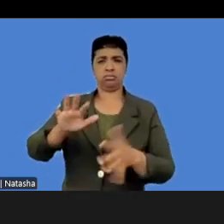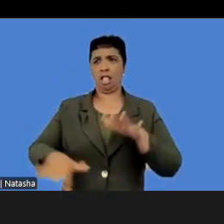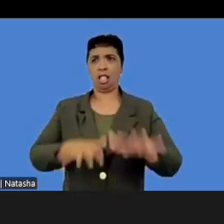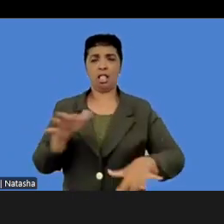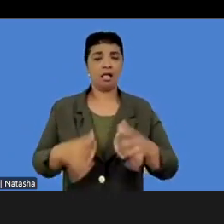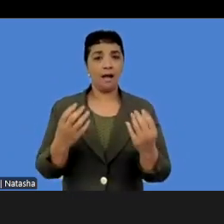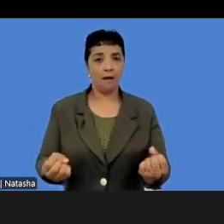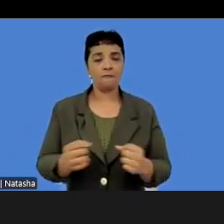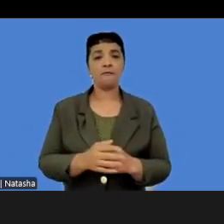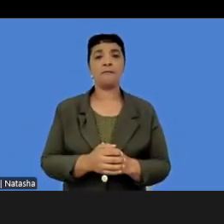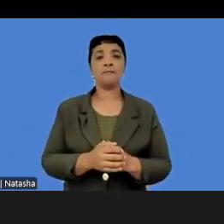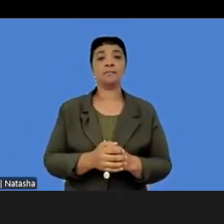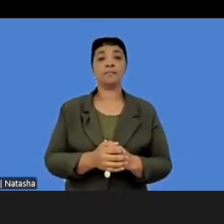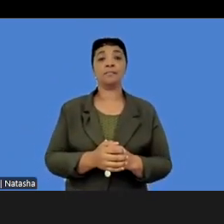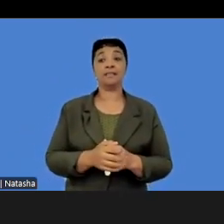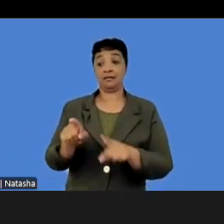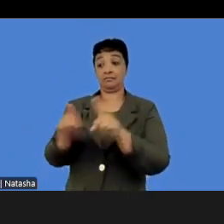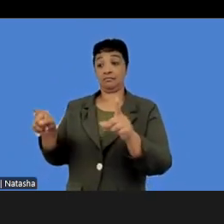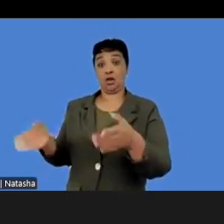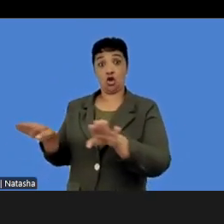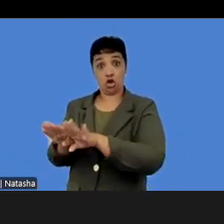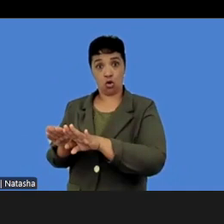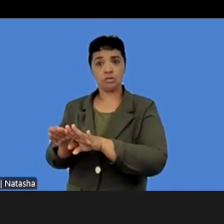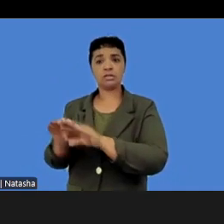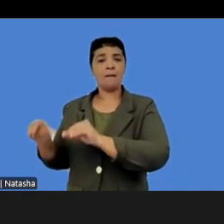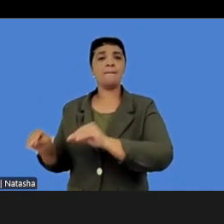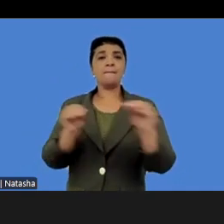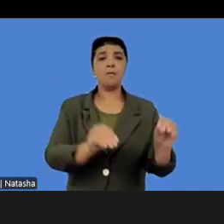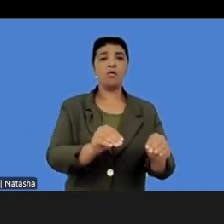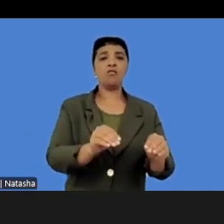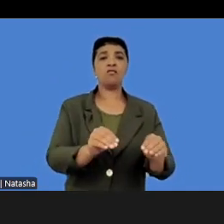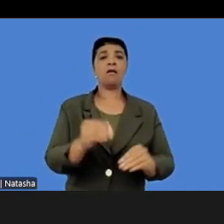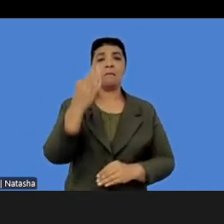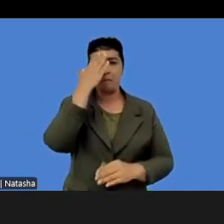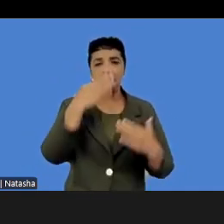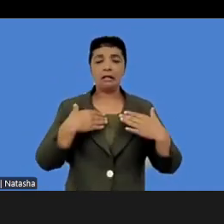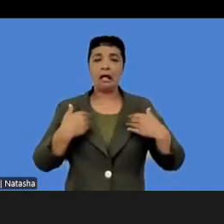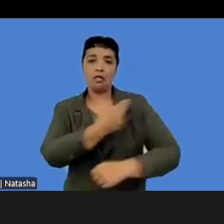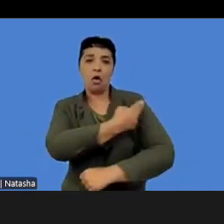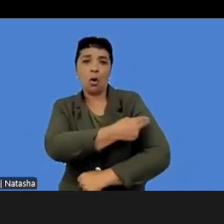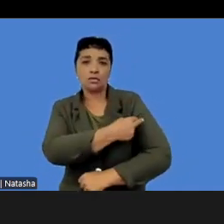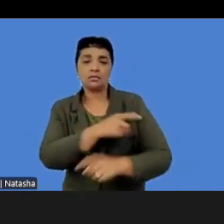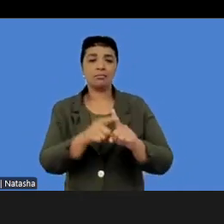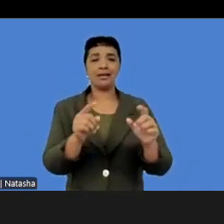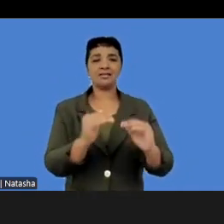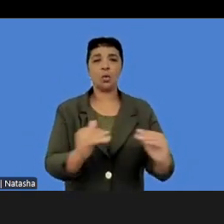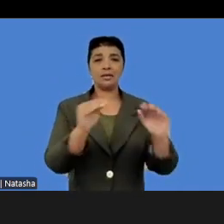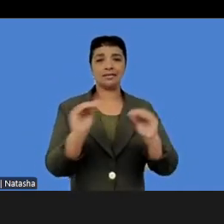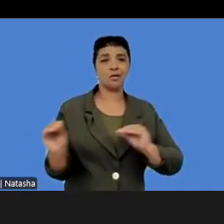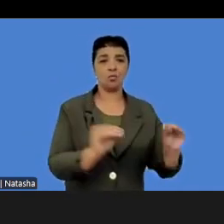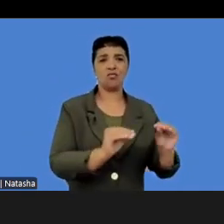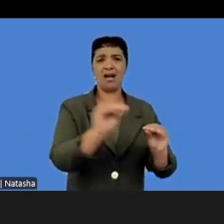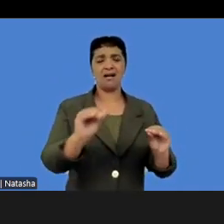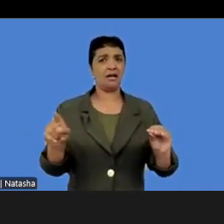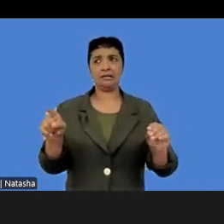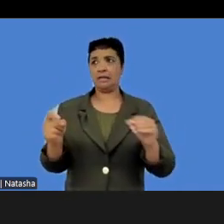were discharged into NGOs and hospitals around the province. This process was so chaotic that patients